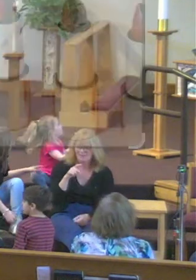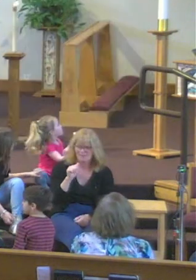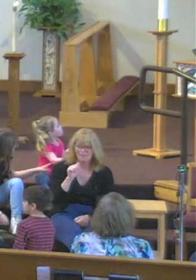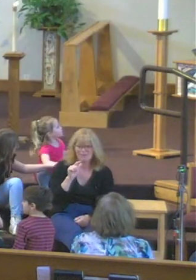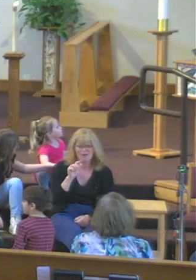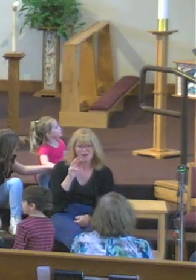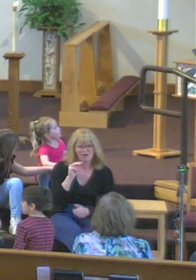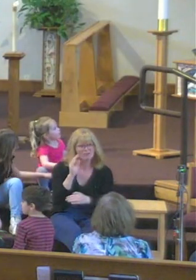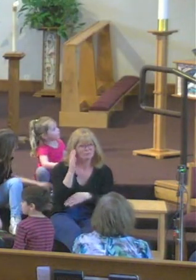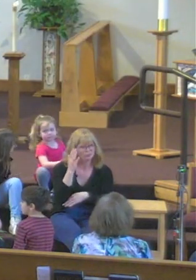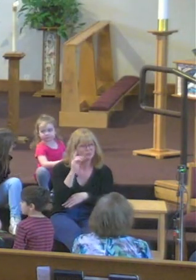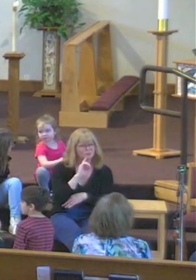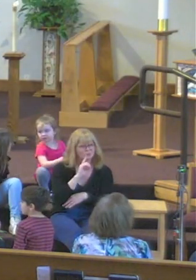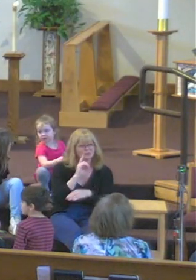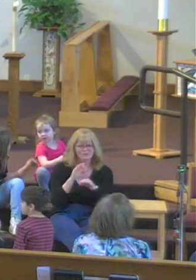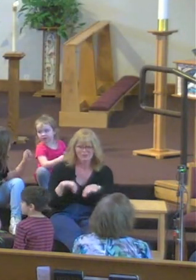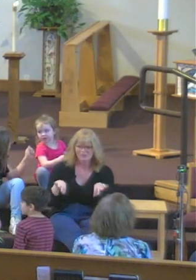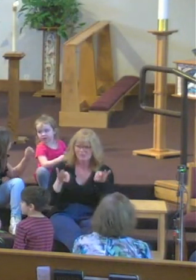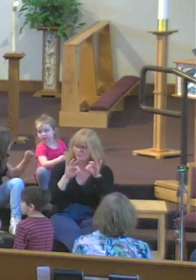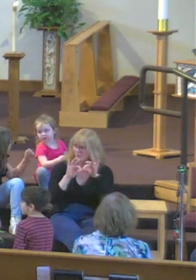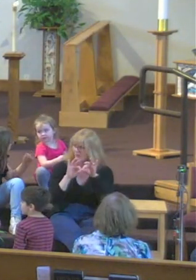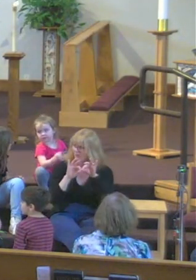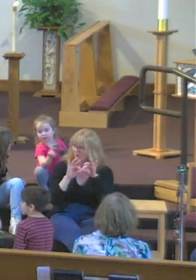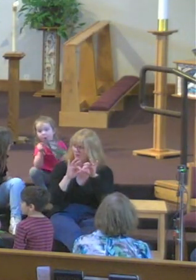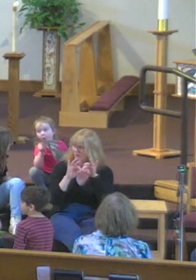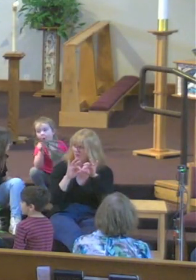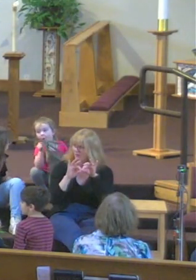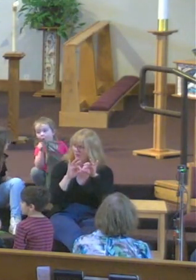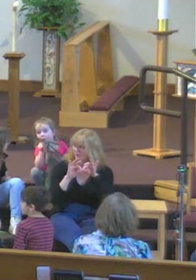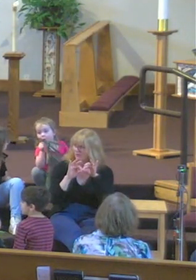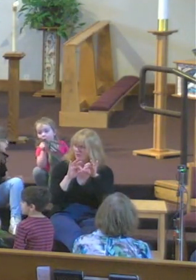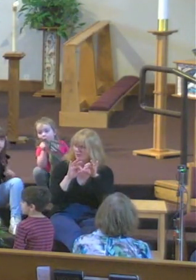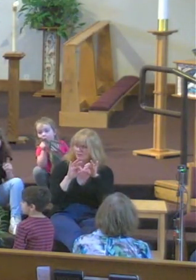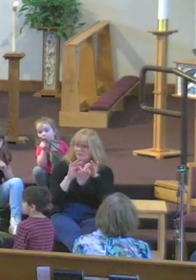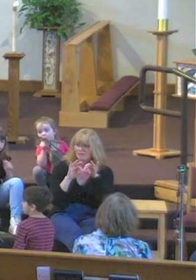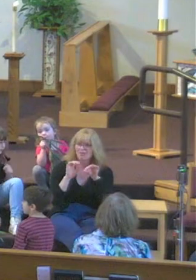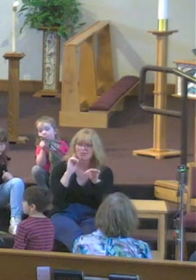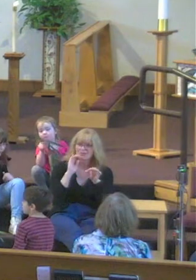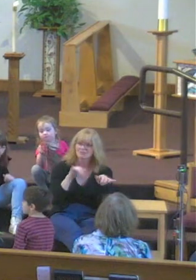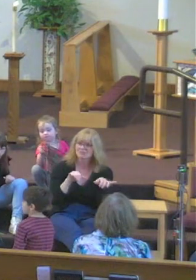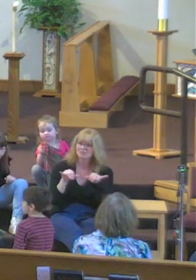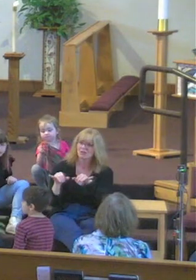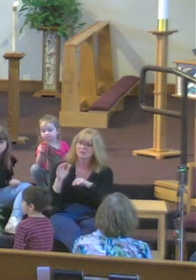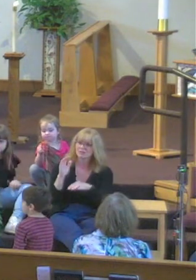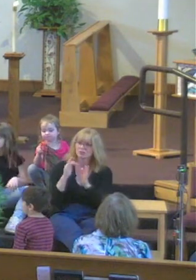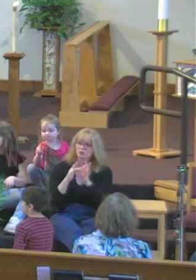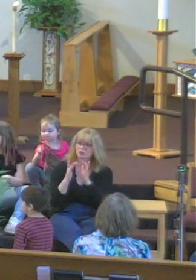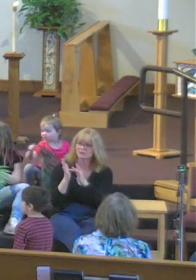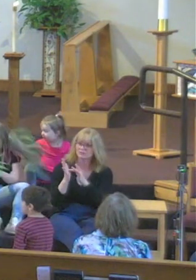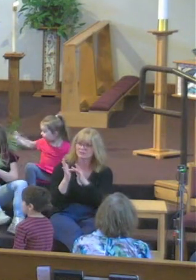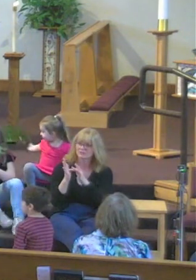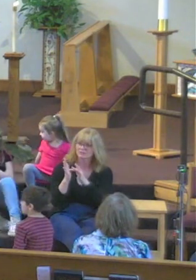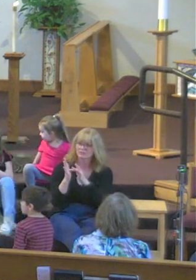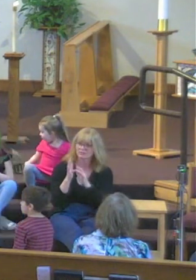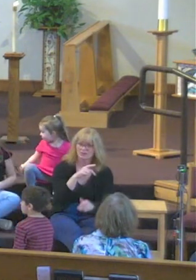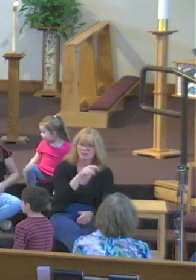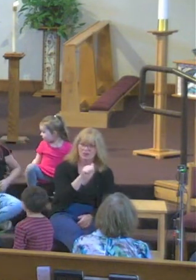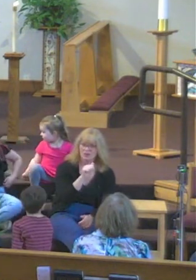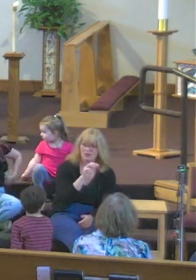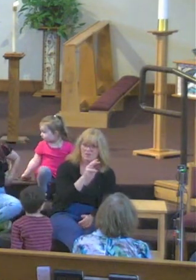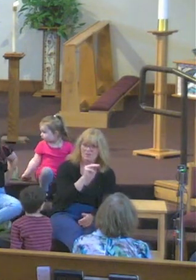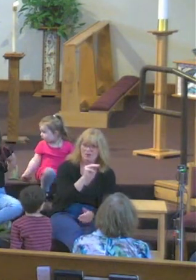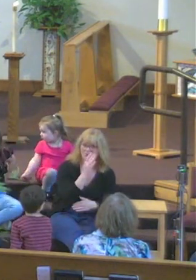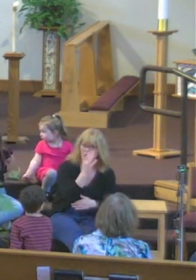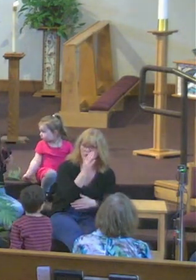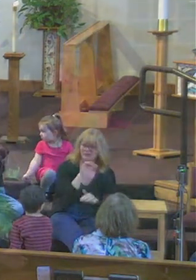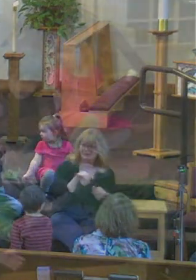trees are and all about the palm trees. I think palm trees are kind of like Jesus. What? They